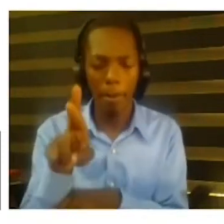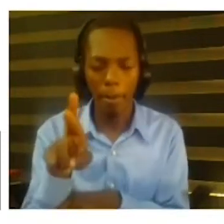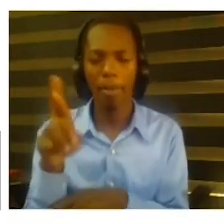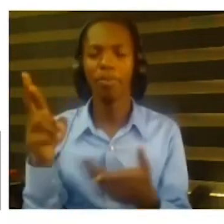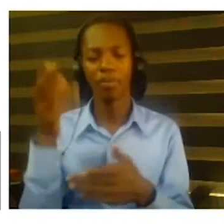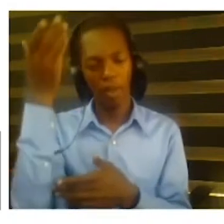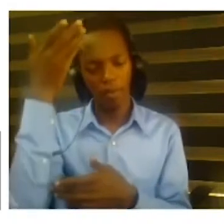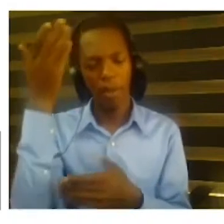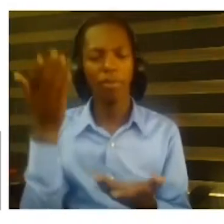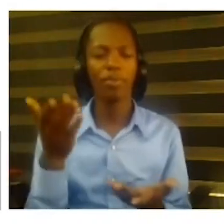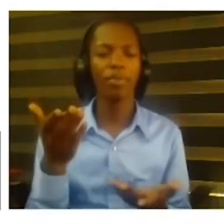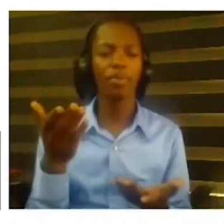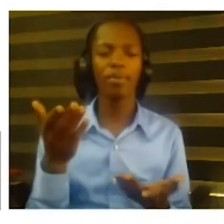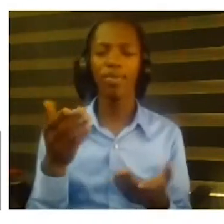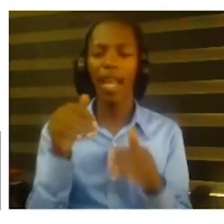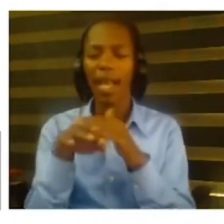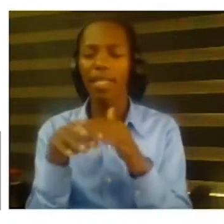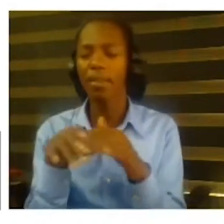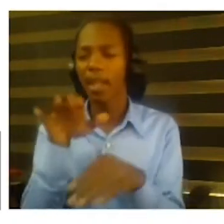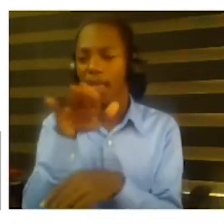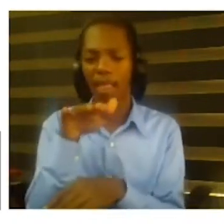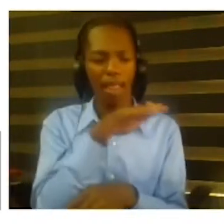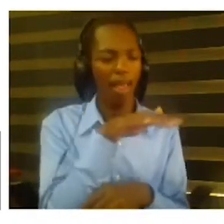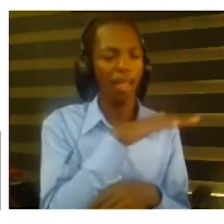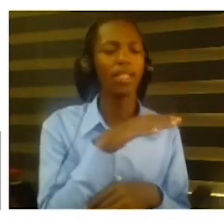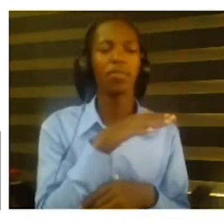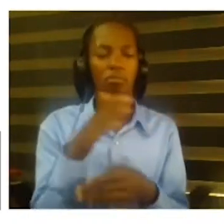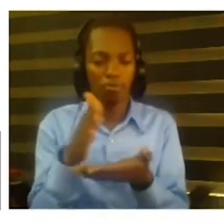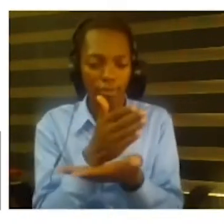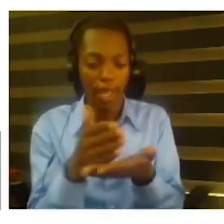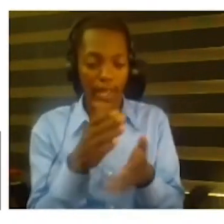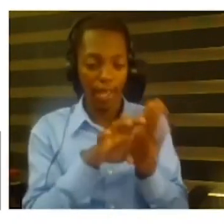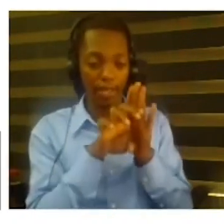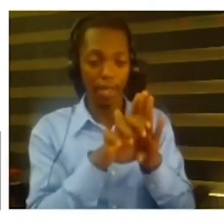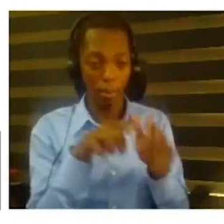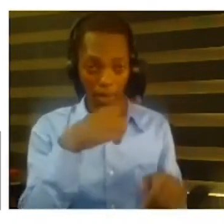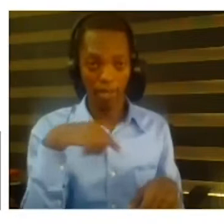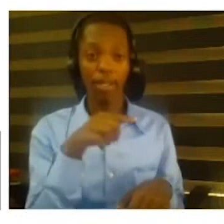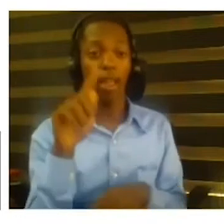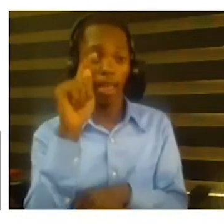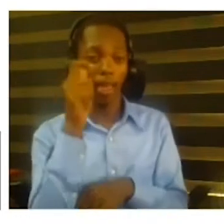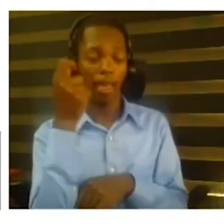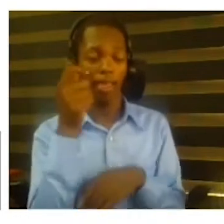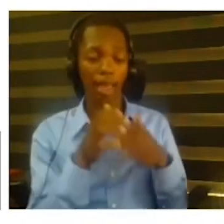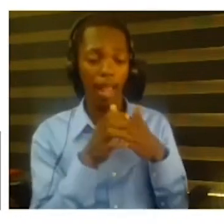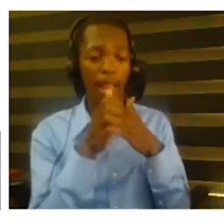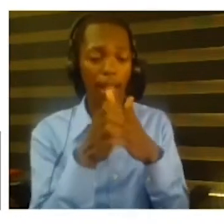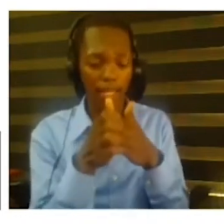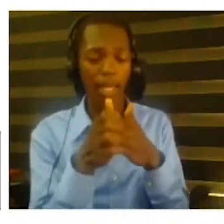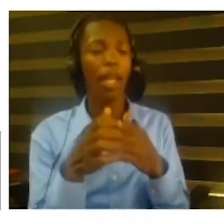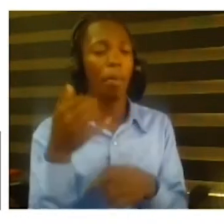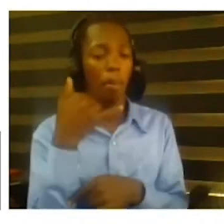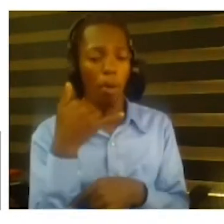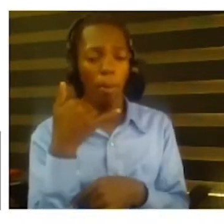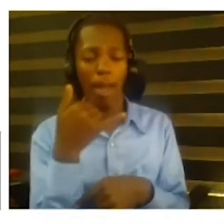area. To share some of our own examples, Kenya has led in mobile telephone technology